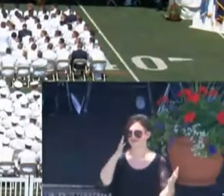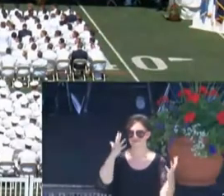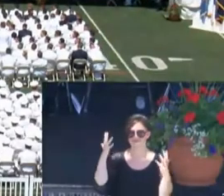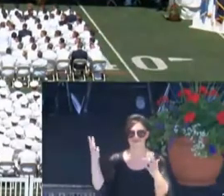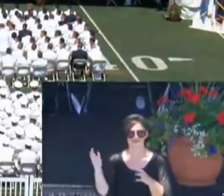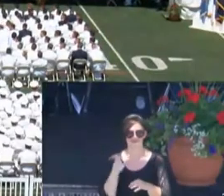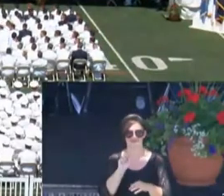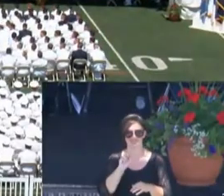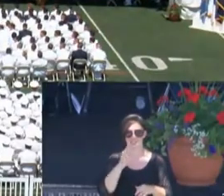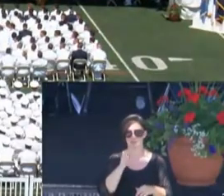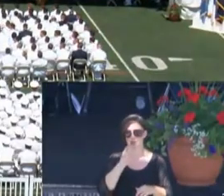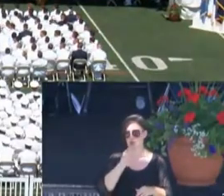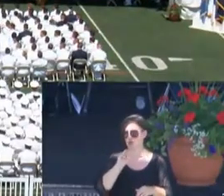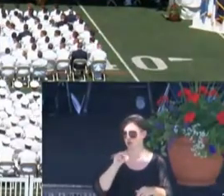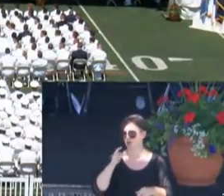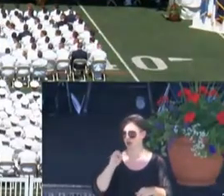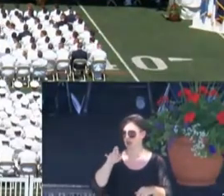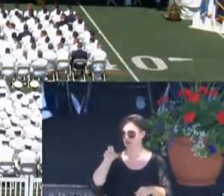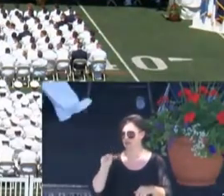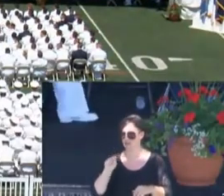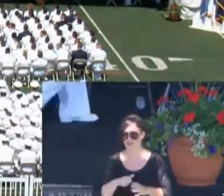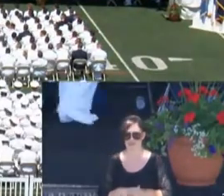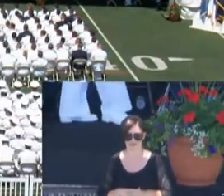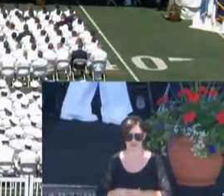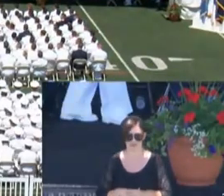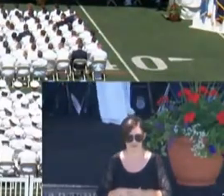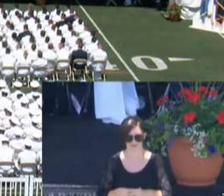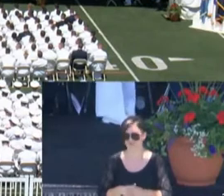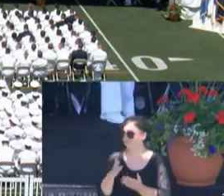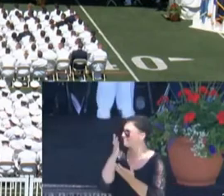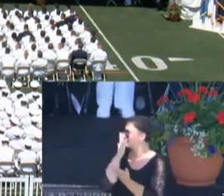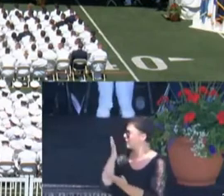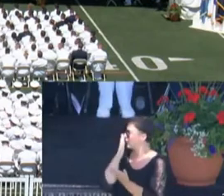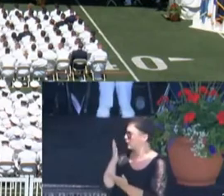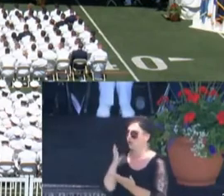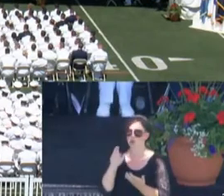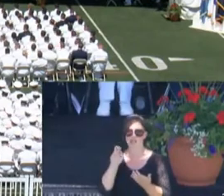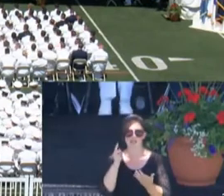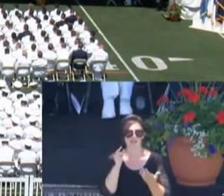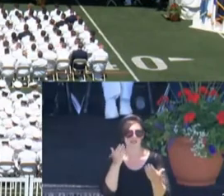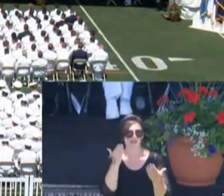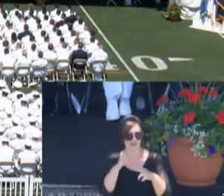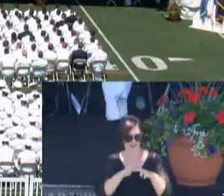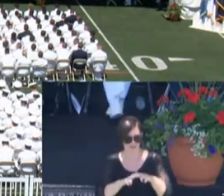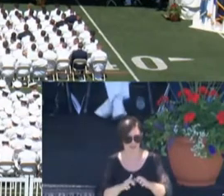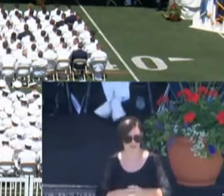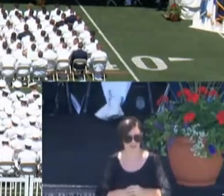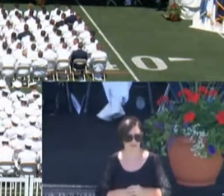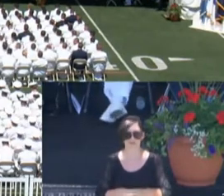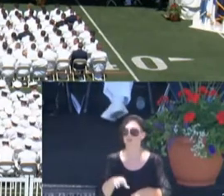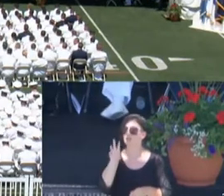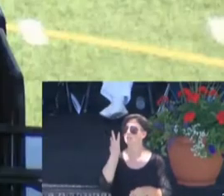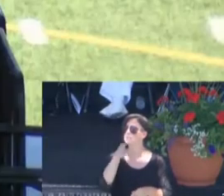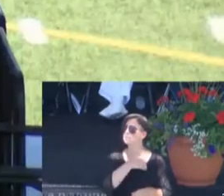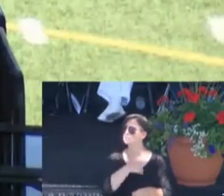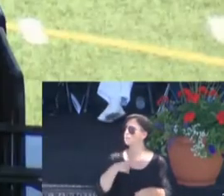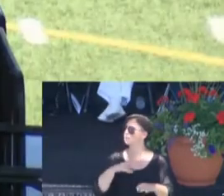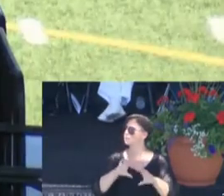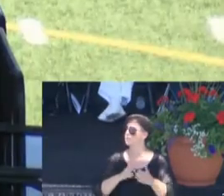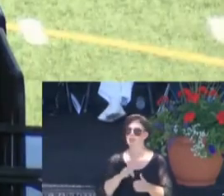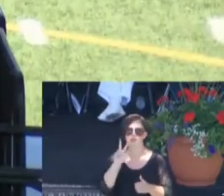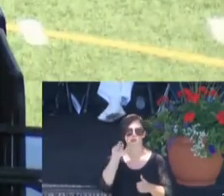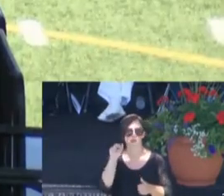Semper Paratus. Thank you, Captain Williams. Ensigns, please be seated. 6 members of the class of